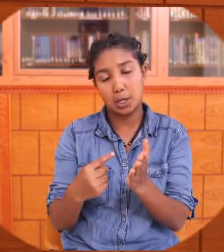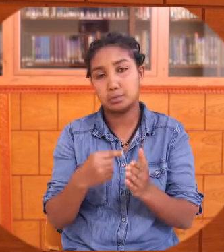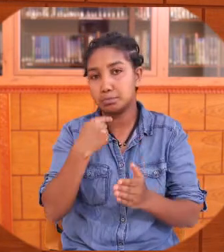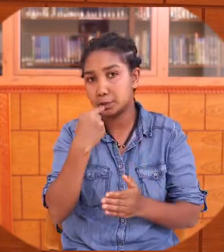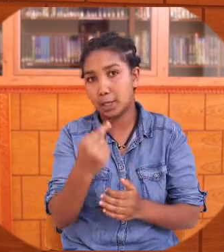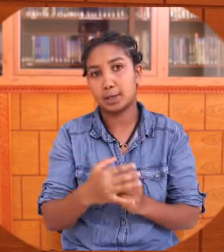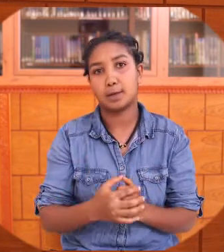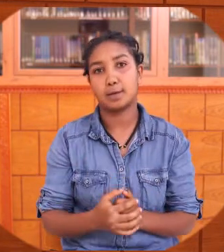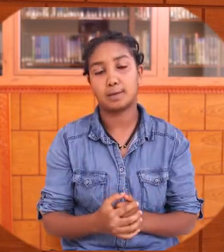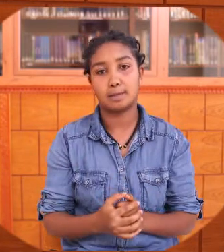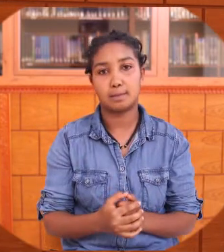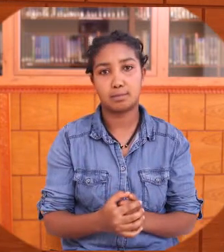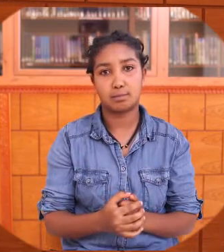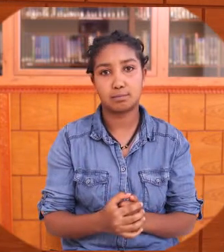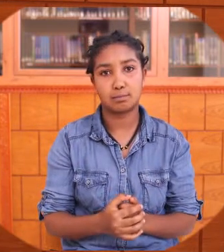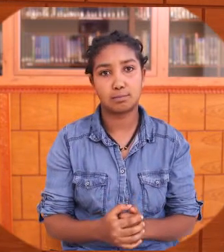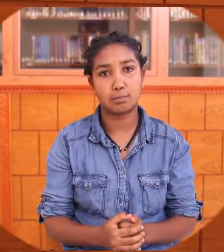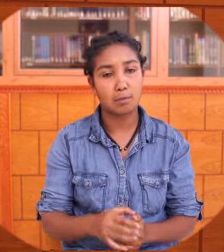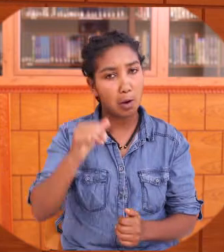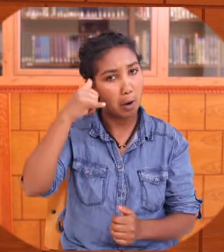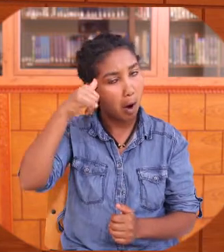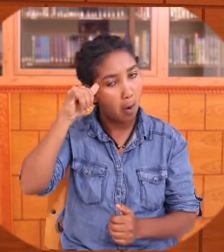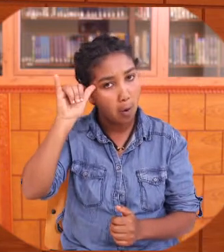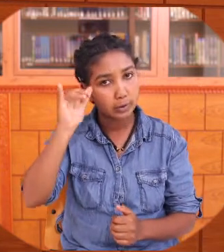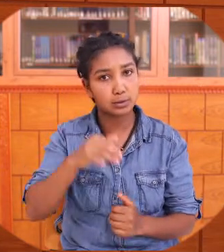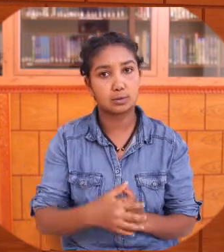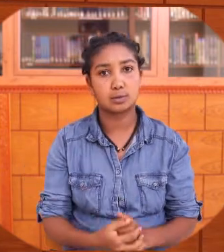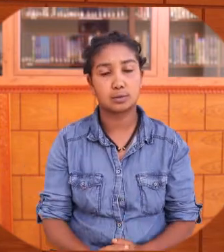say cow, ox,